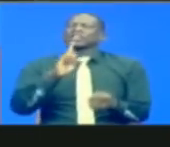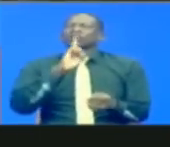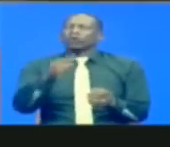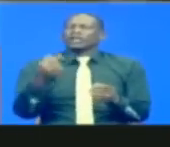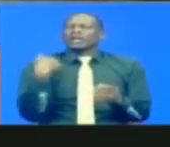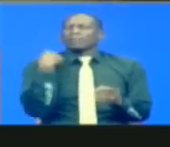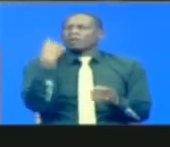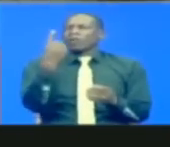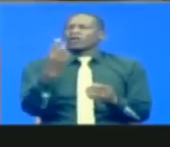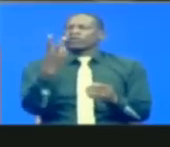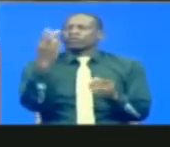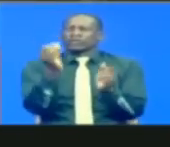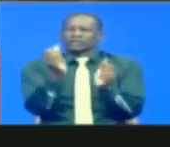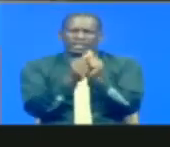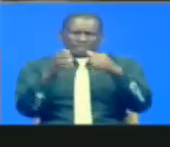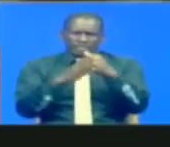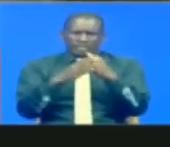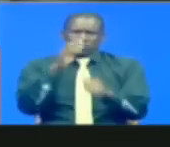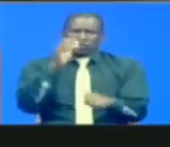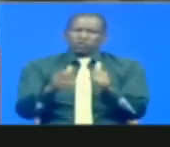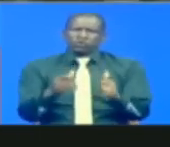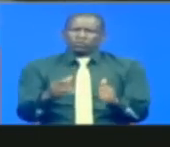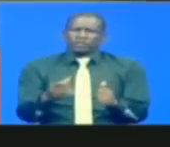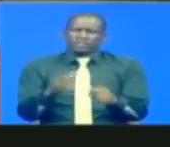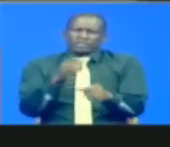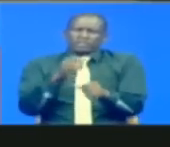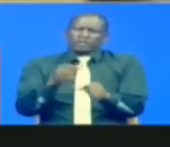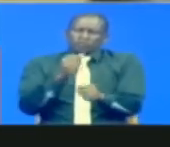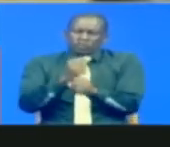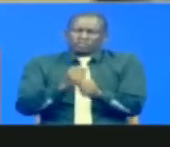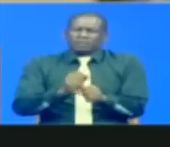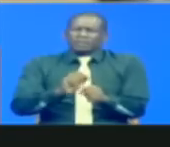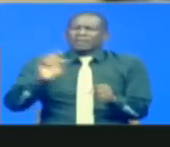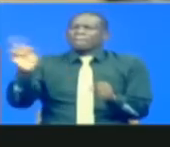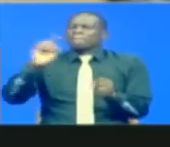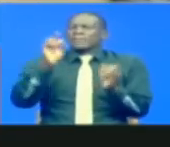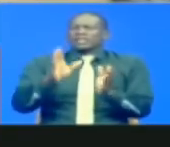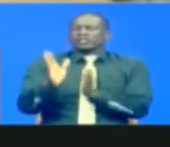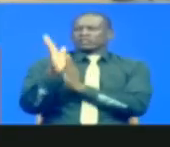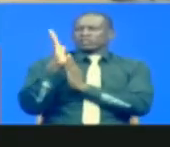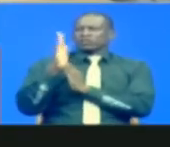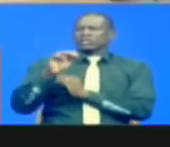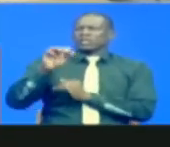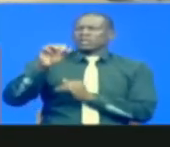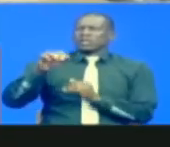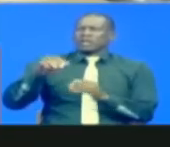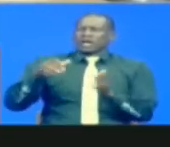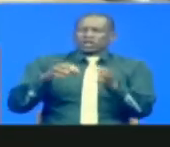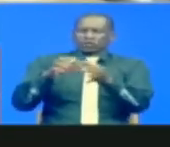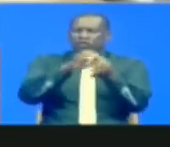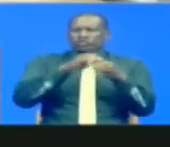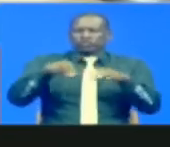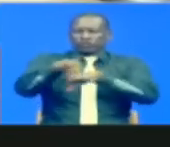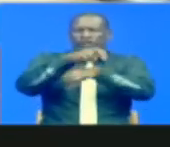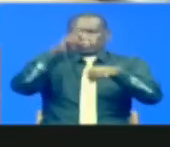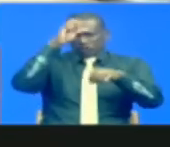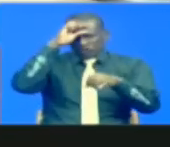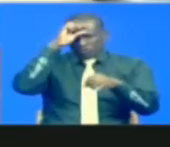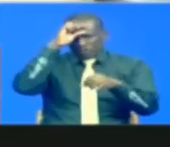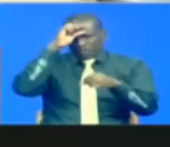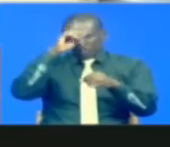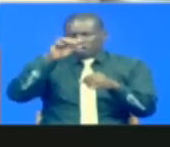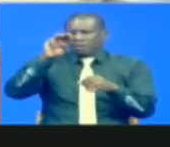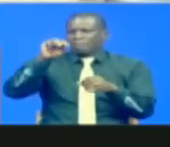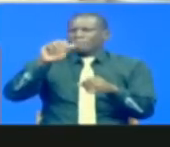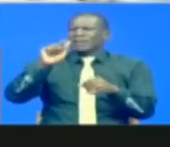of 2019, which made the Cabinet Secretary for Interior and Coordination of National Government be in charge of